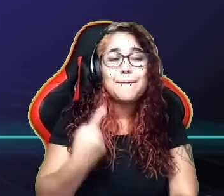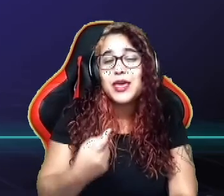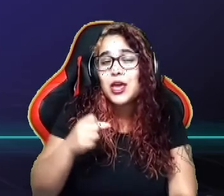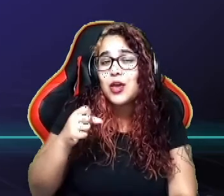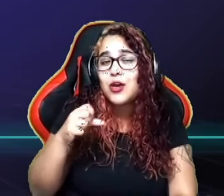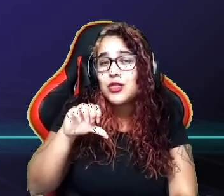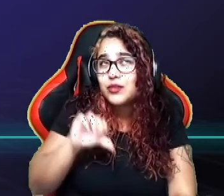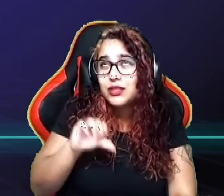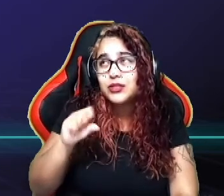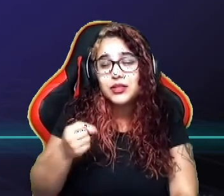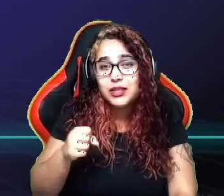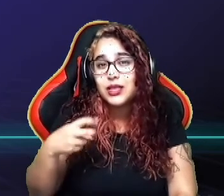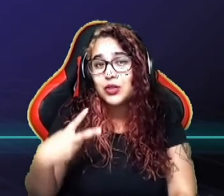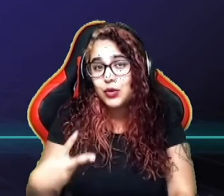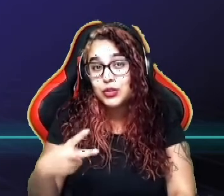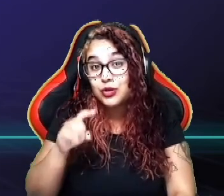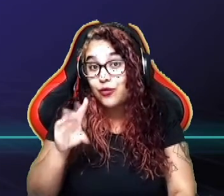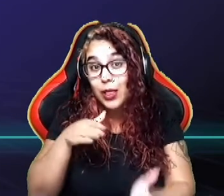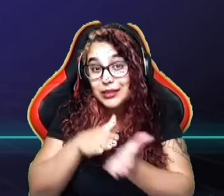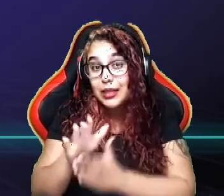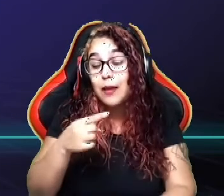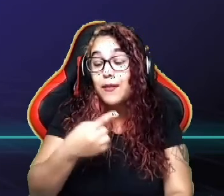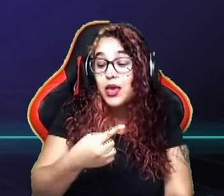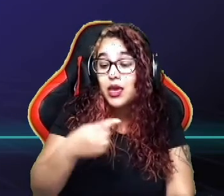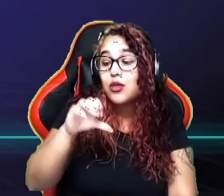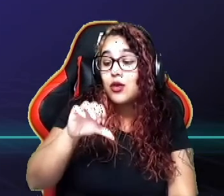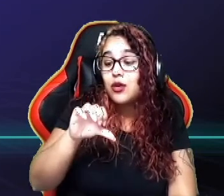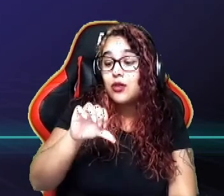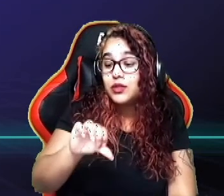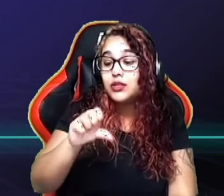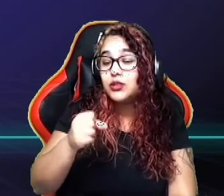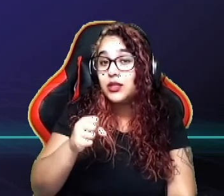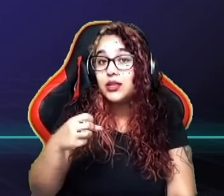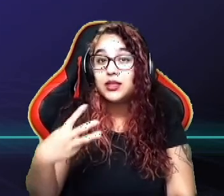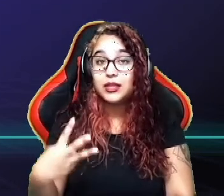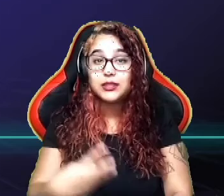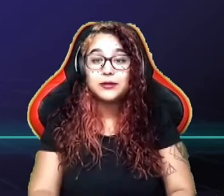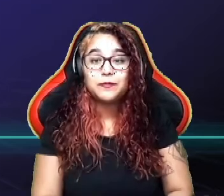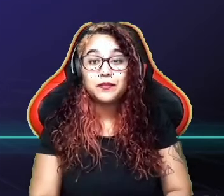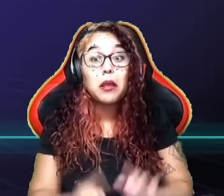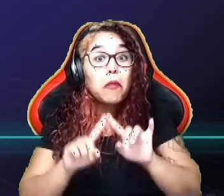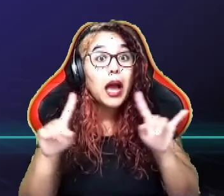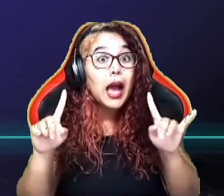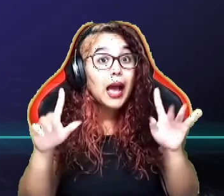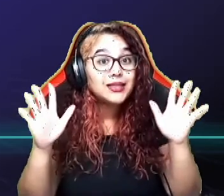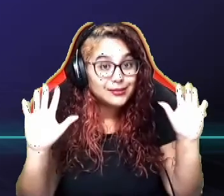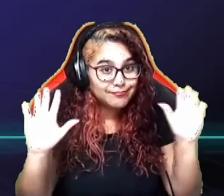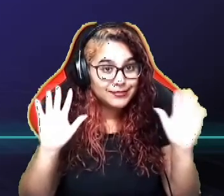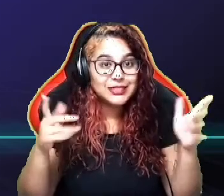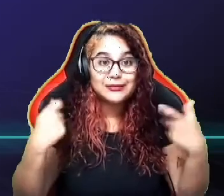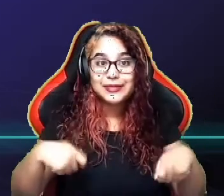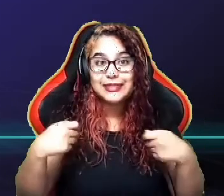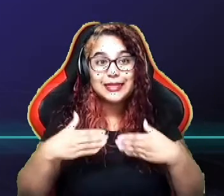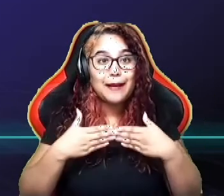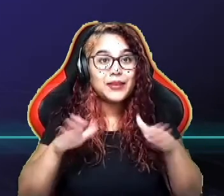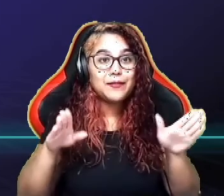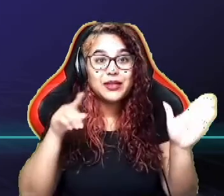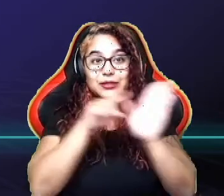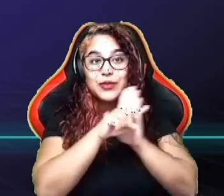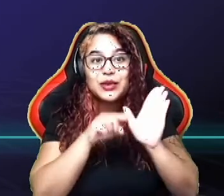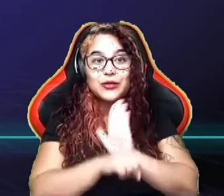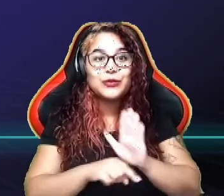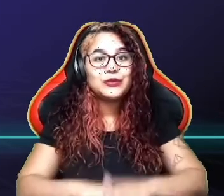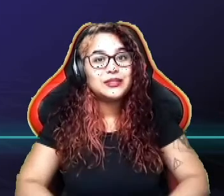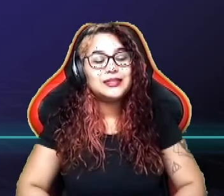the game as it was done in 82. It was launched in 83. But folks want to go to the questions,